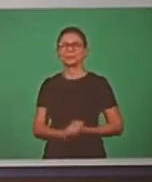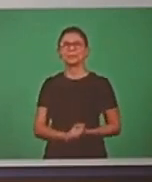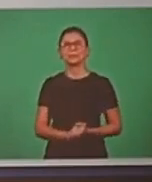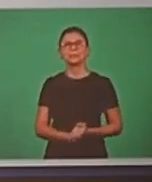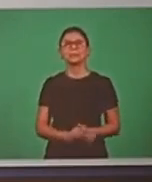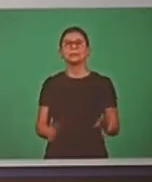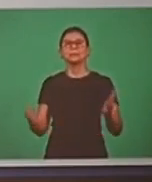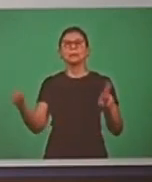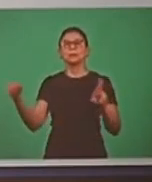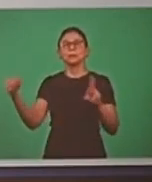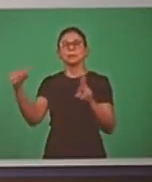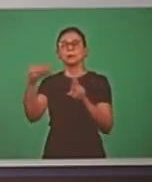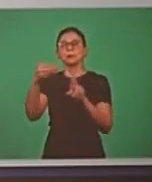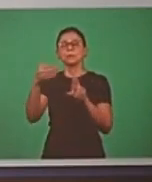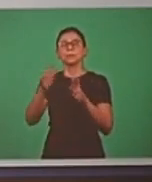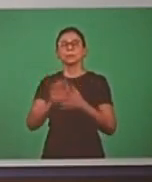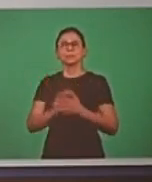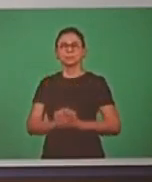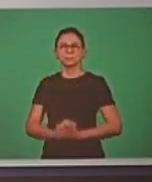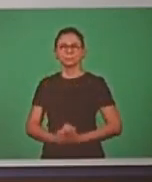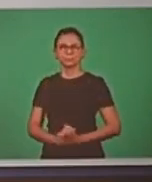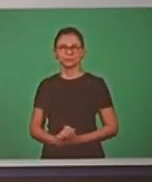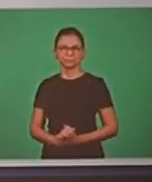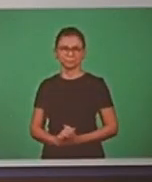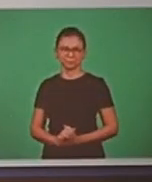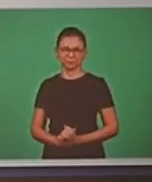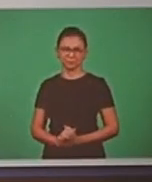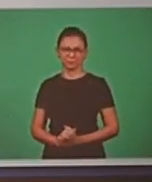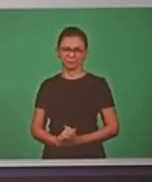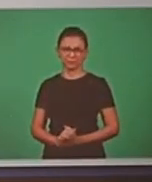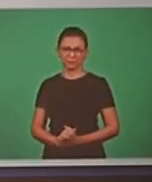is the emphasis of the parable for this time?